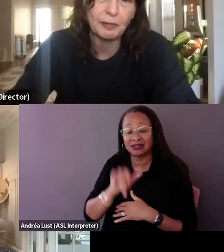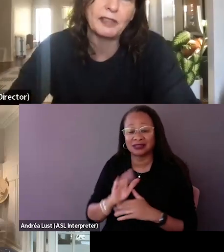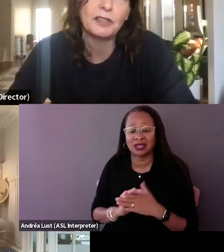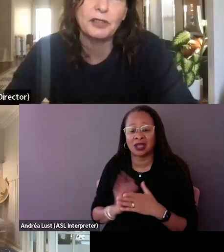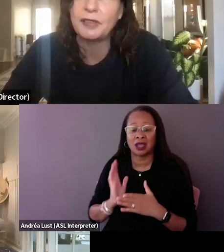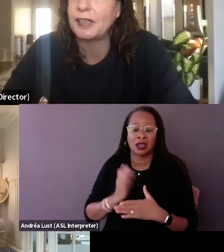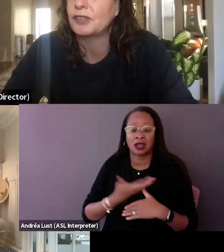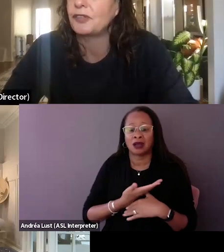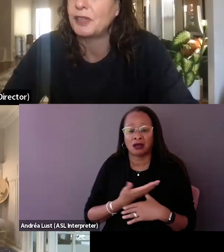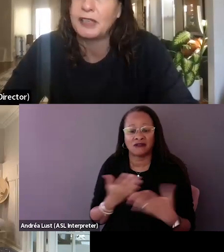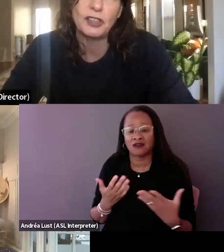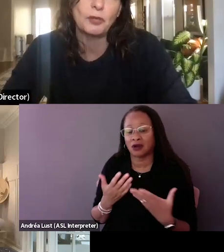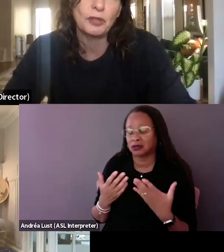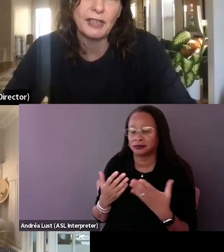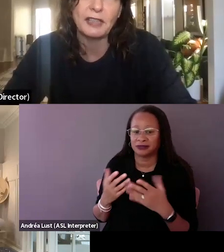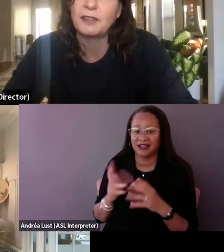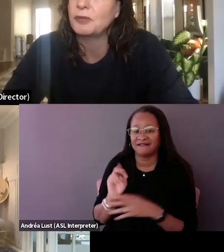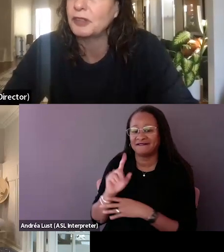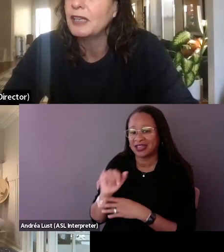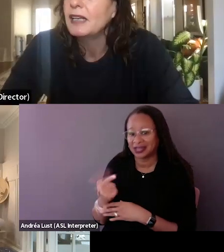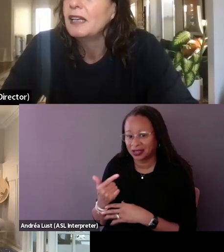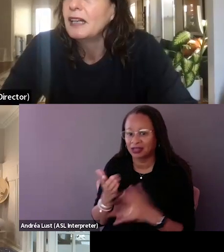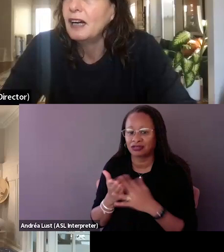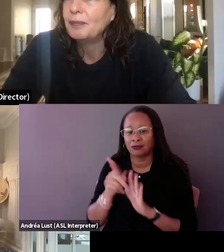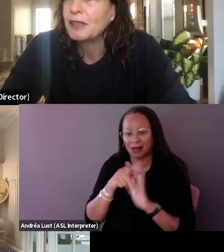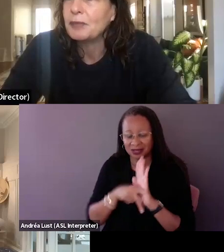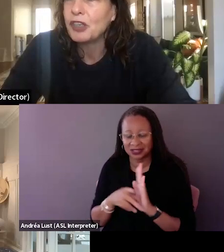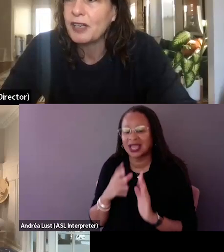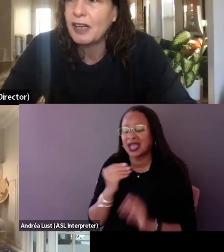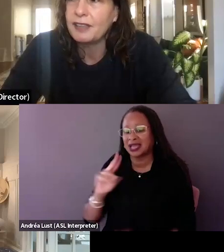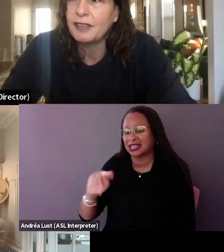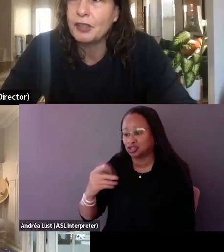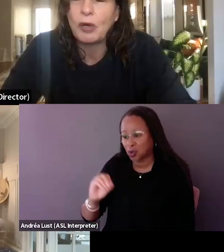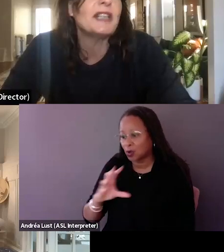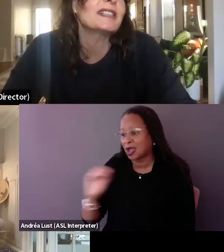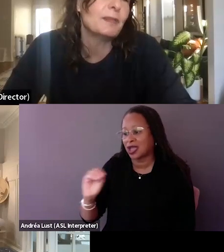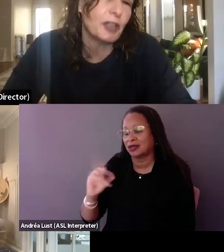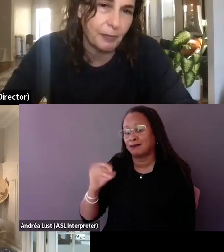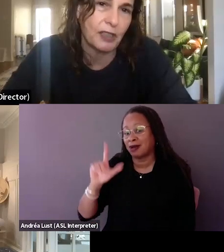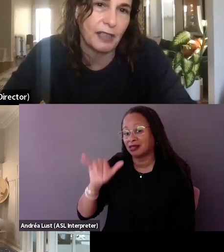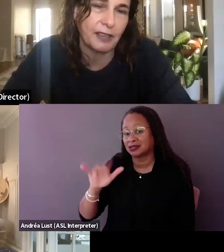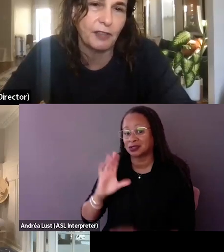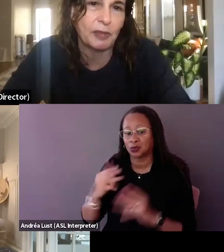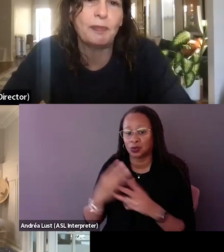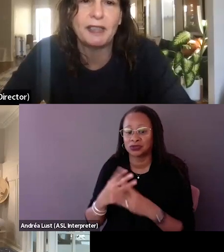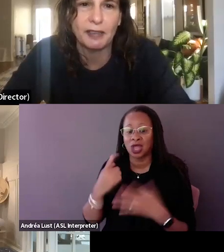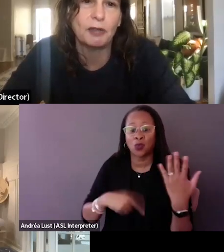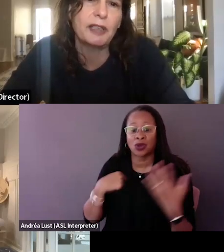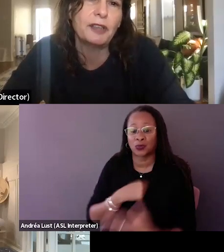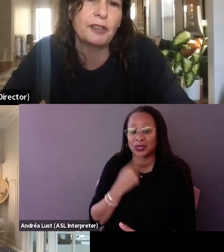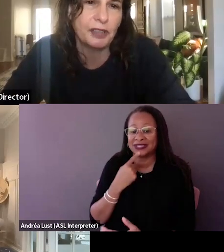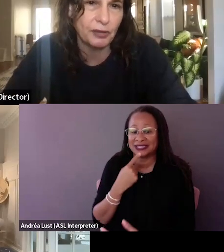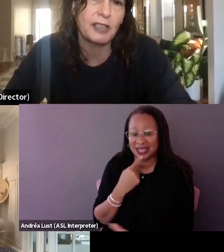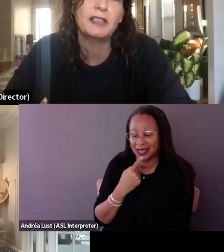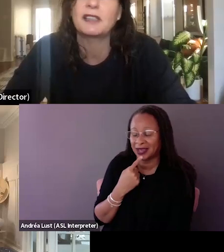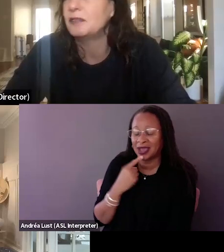policy, people like Sue, and then also through the NGO world, the activism world, Kim Jong-un, what we say about Kim Jong-un in this film is basically what